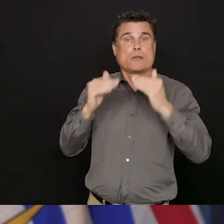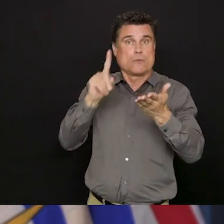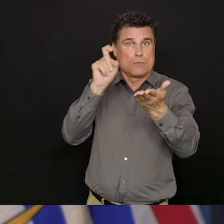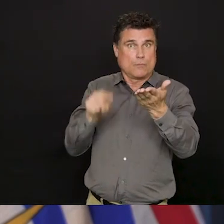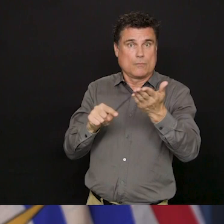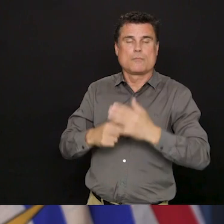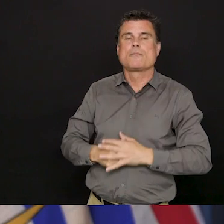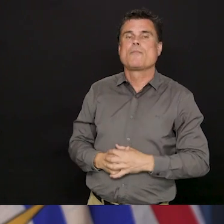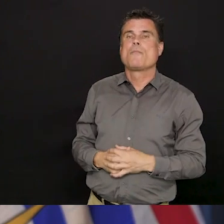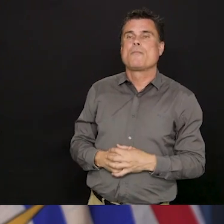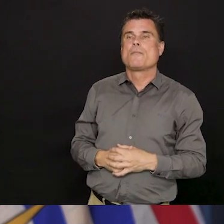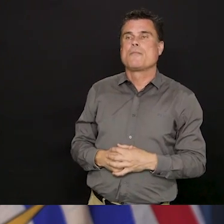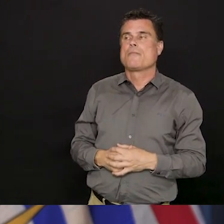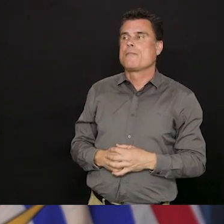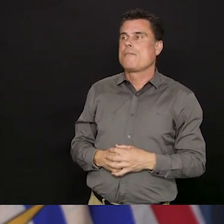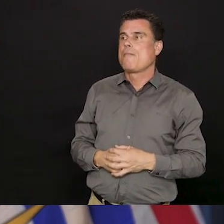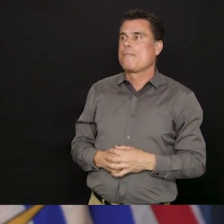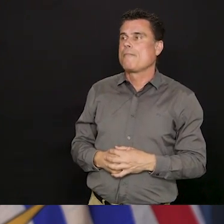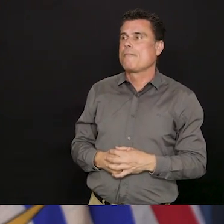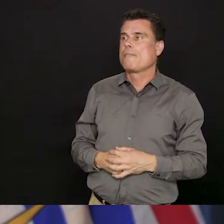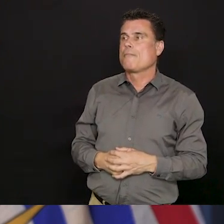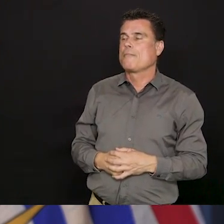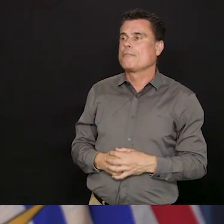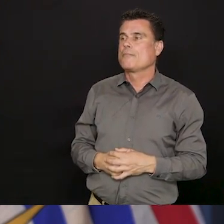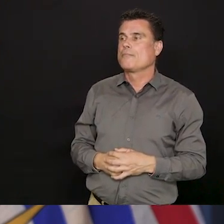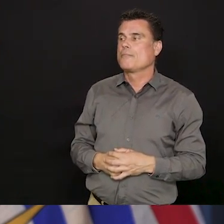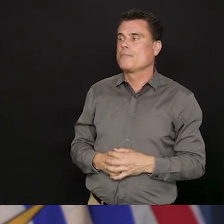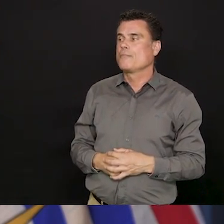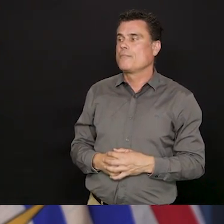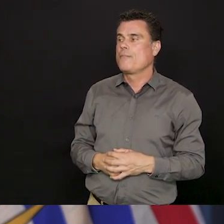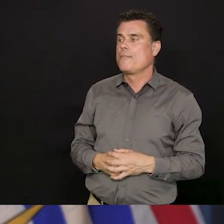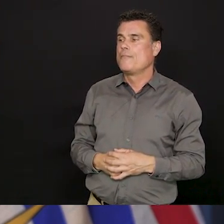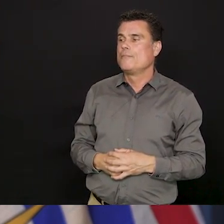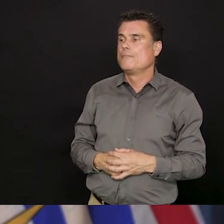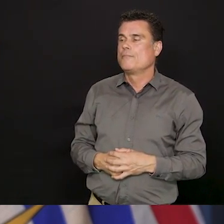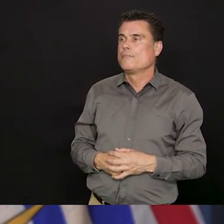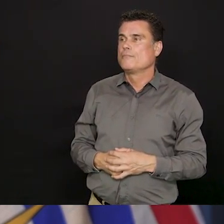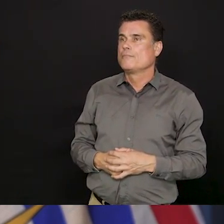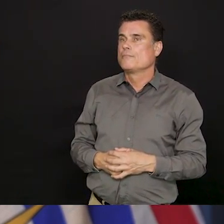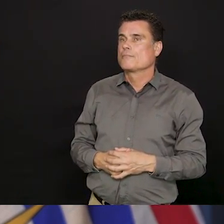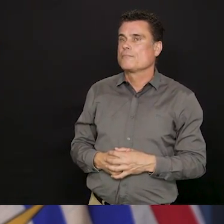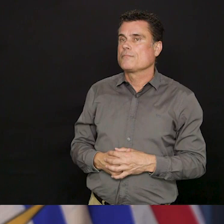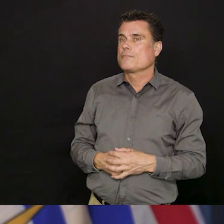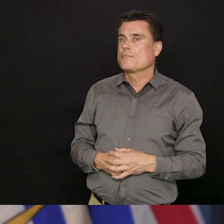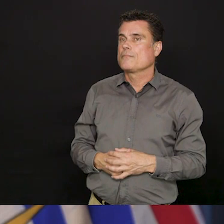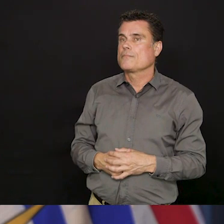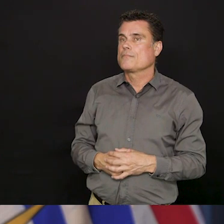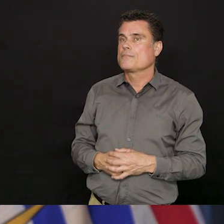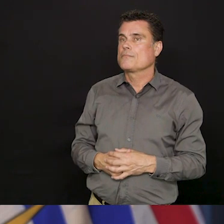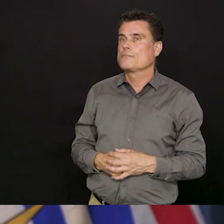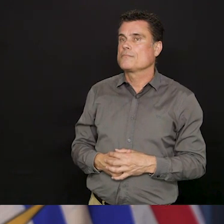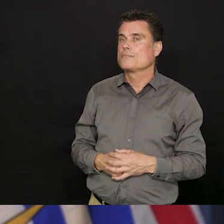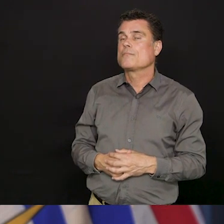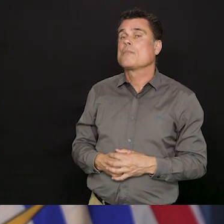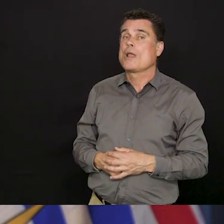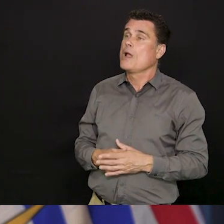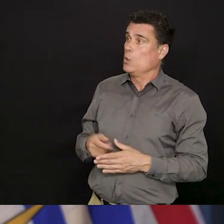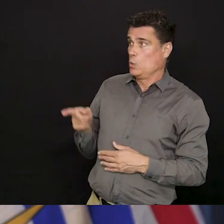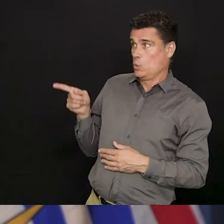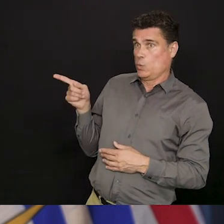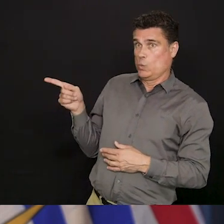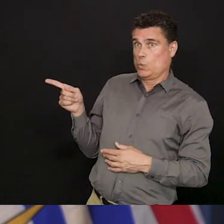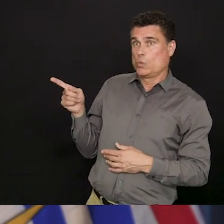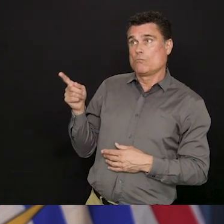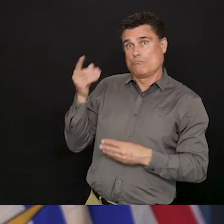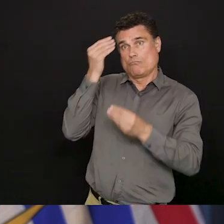Hi, Dr. Henry. Thanks for taking my question. I was wondering, what exactly is the criteria to declare someone recovered from COVID-19 in BC? Can you tell us